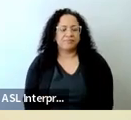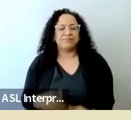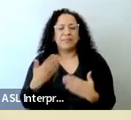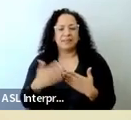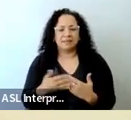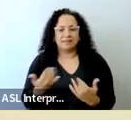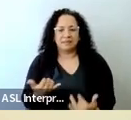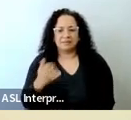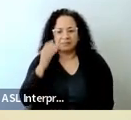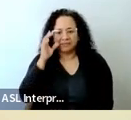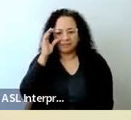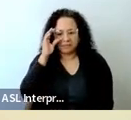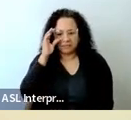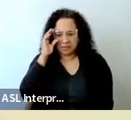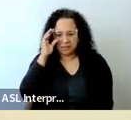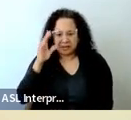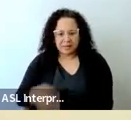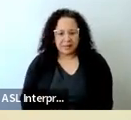next slide.